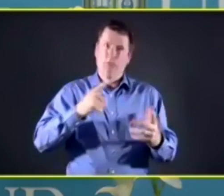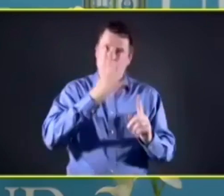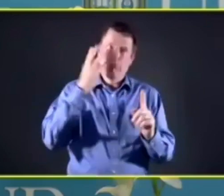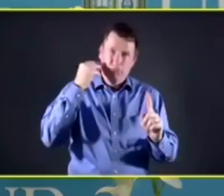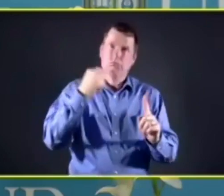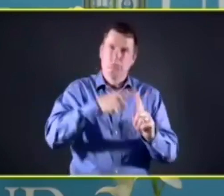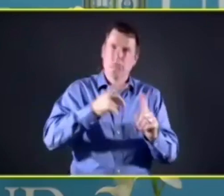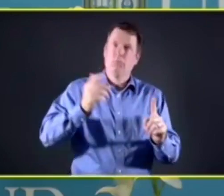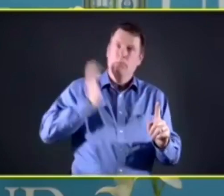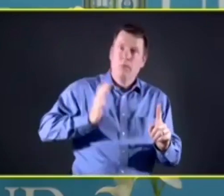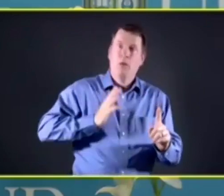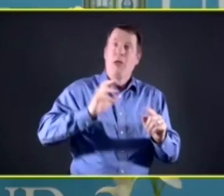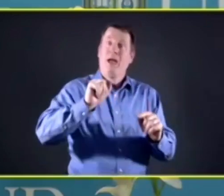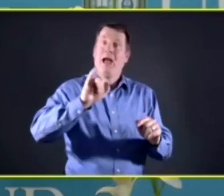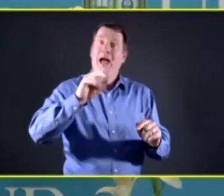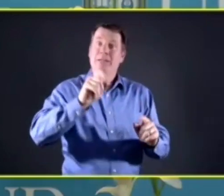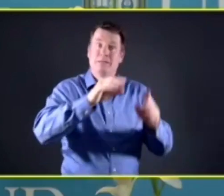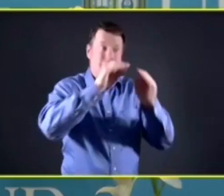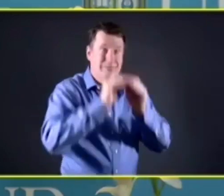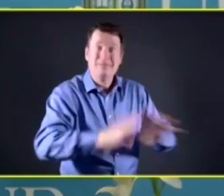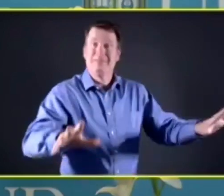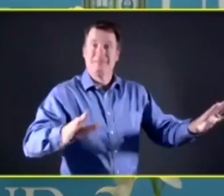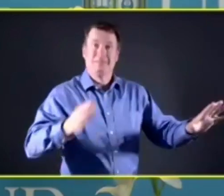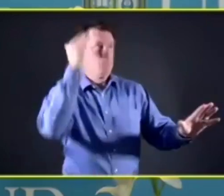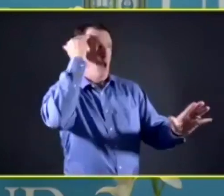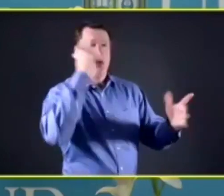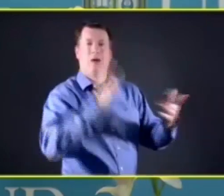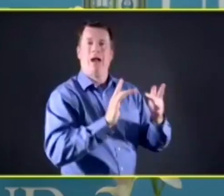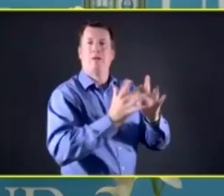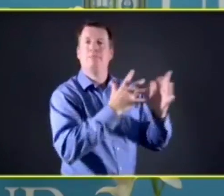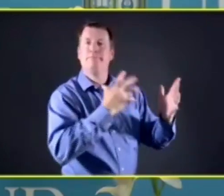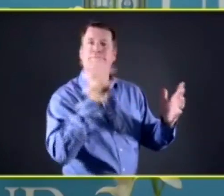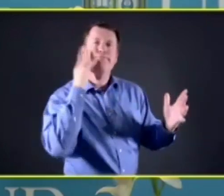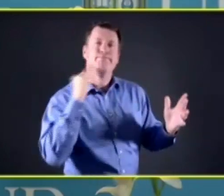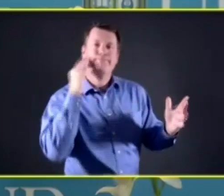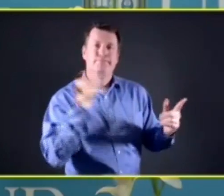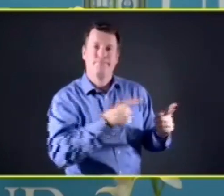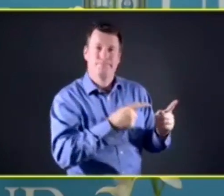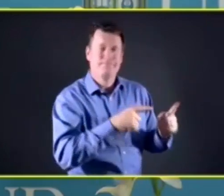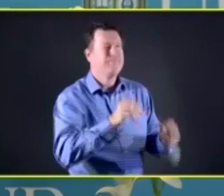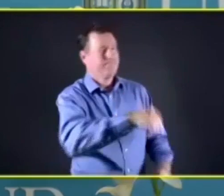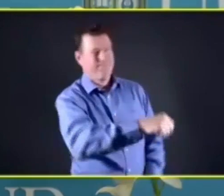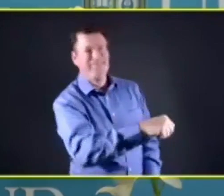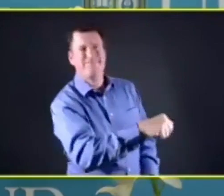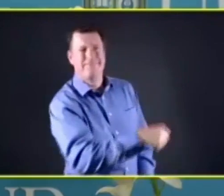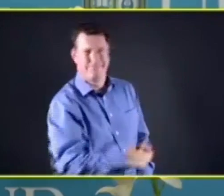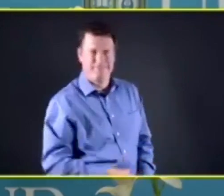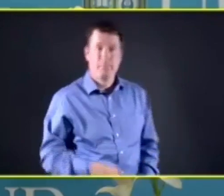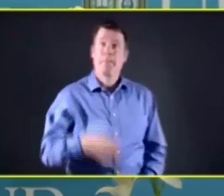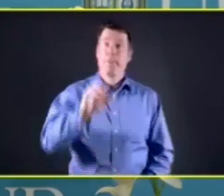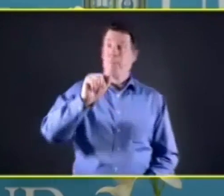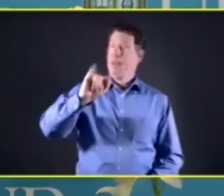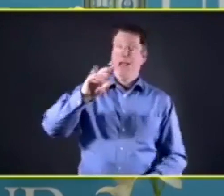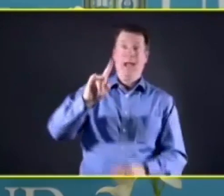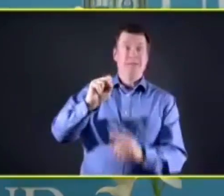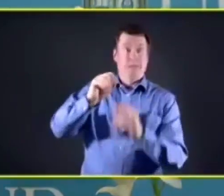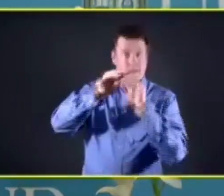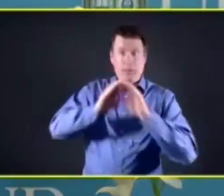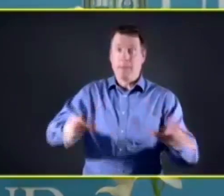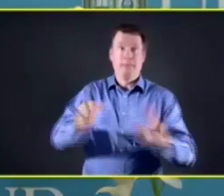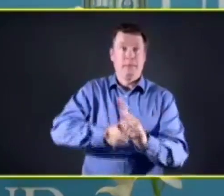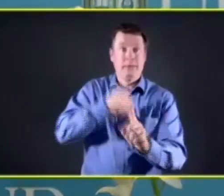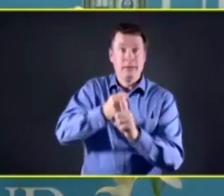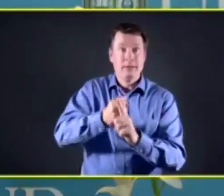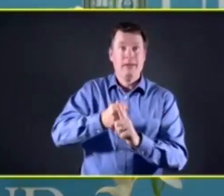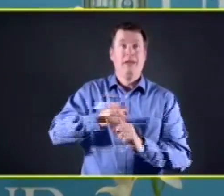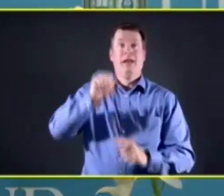scene brand new 30 years ago, they did set up these research networks, both with the scientific leadership as well the people who could